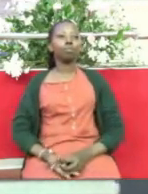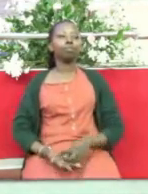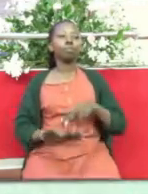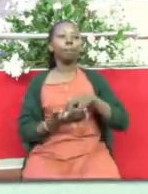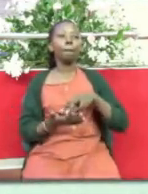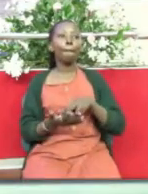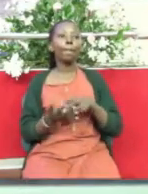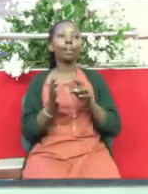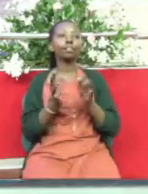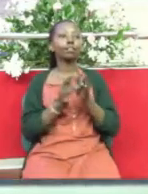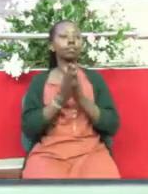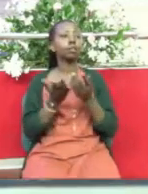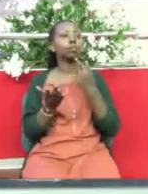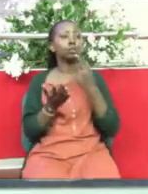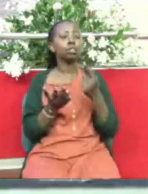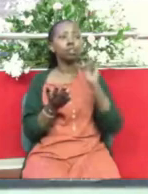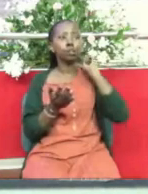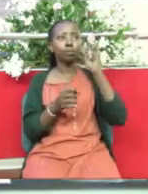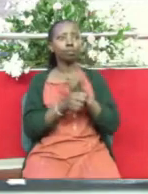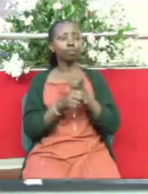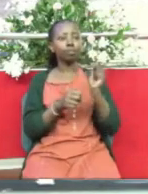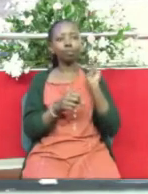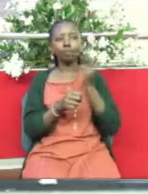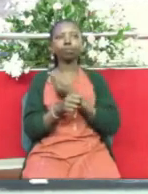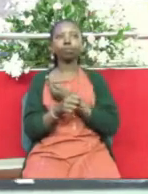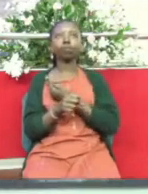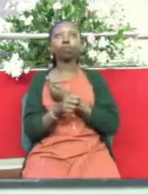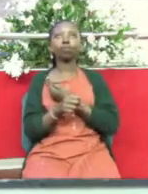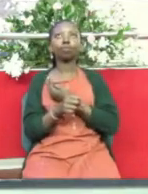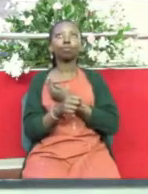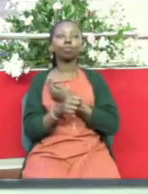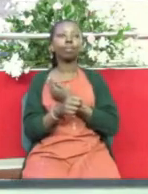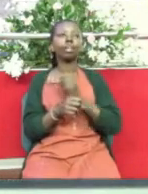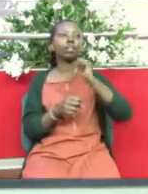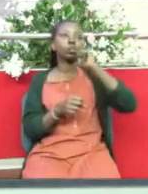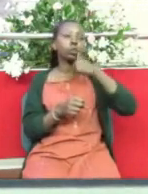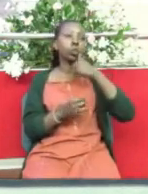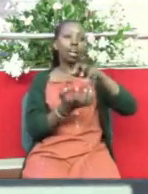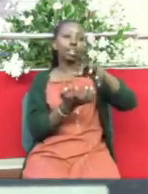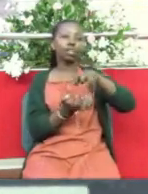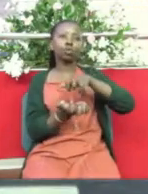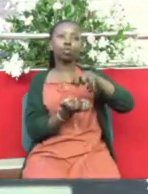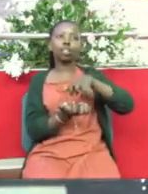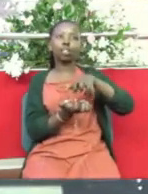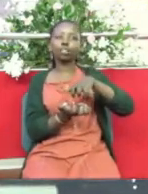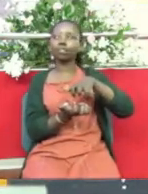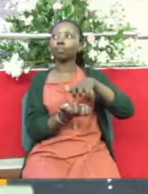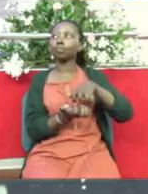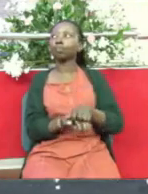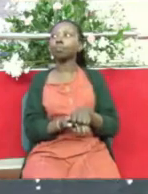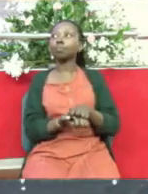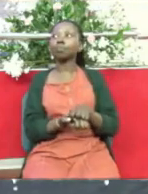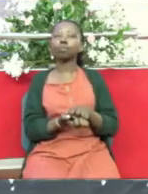Bible says that he will make us na Biblia sema kwamba atatufanya into a new threshing sledge. Tuwe chombo kipya cha kupuria.